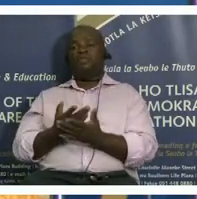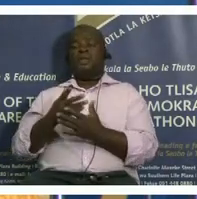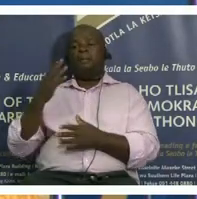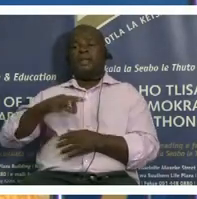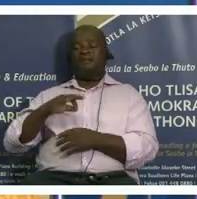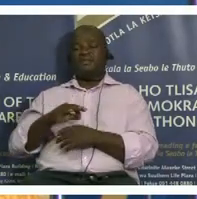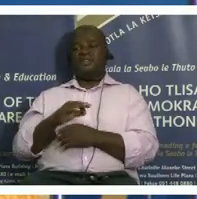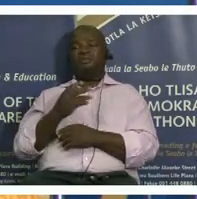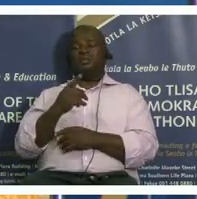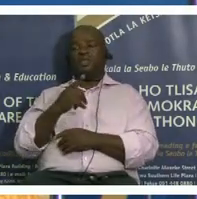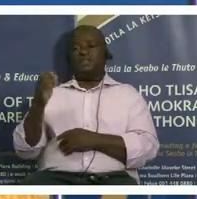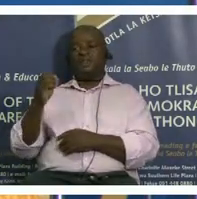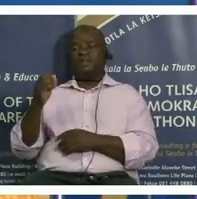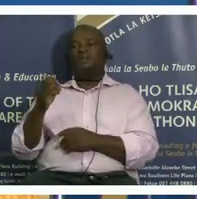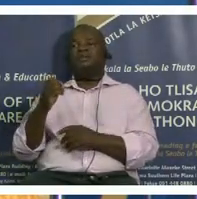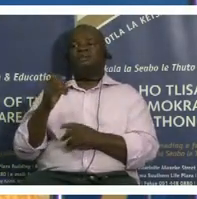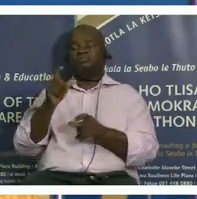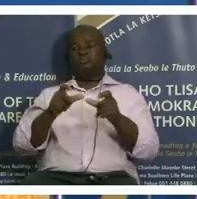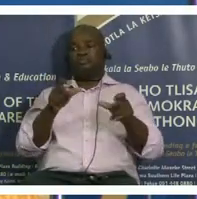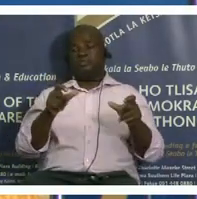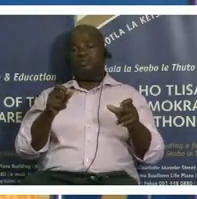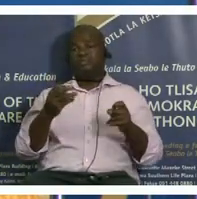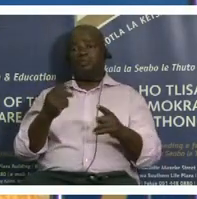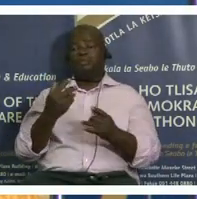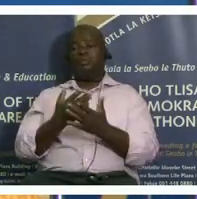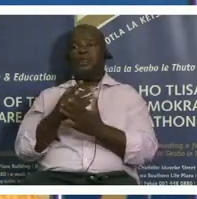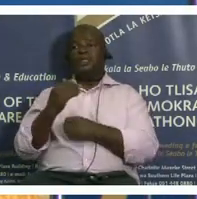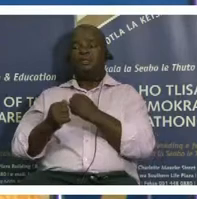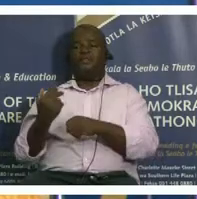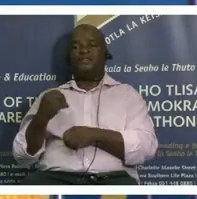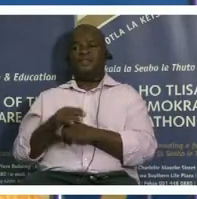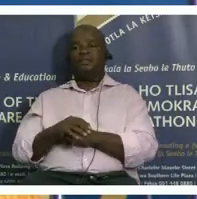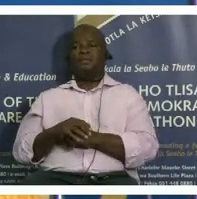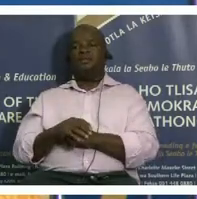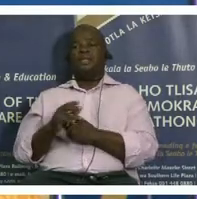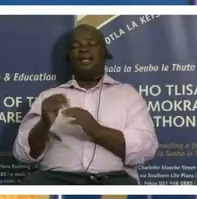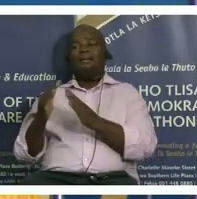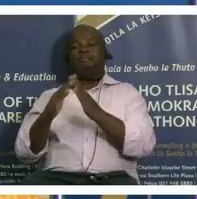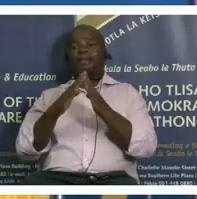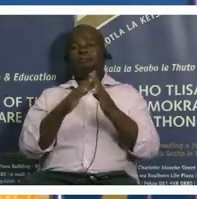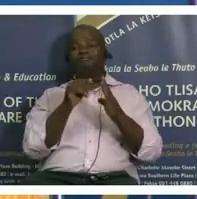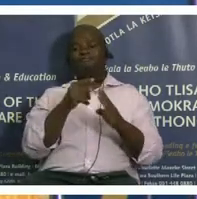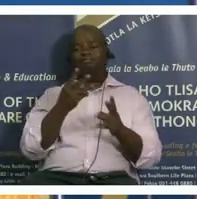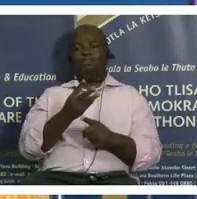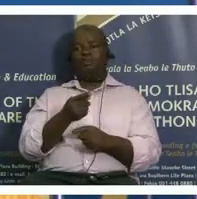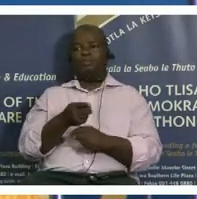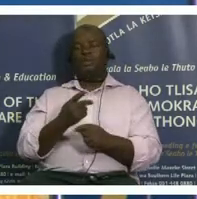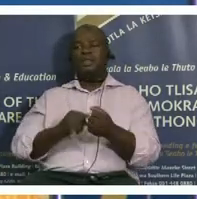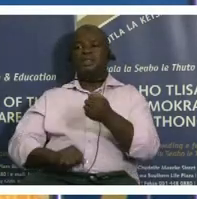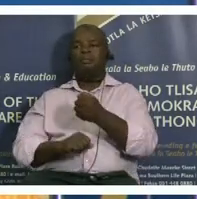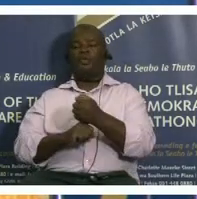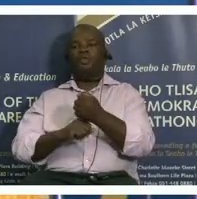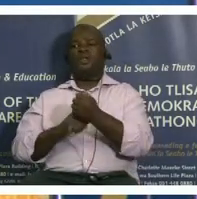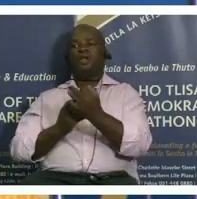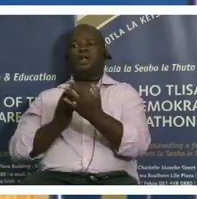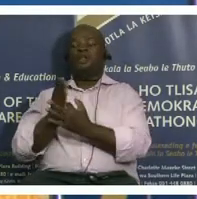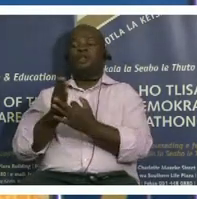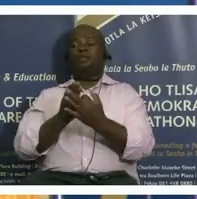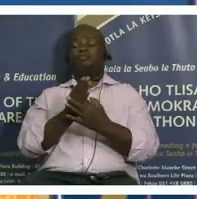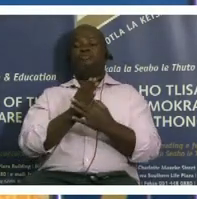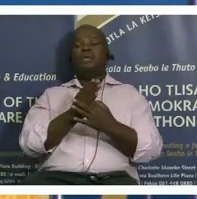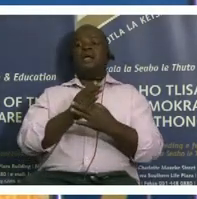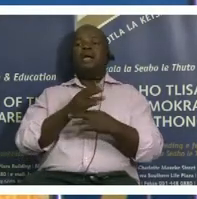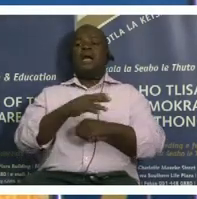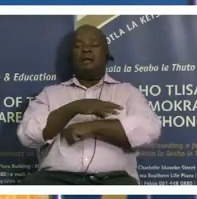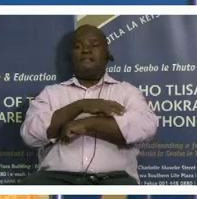than 700 households in the past year. These households were supported with various agricultural